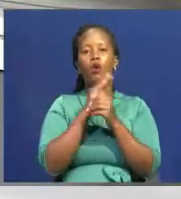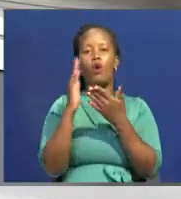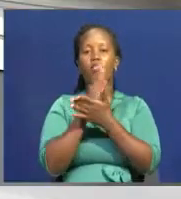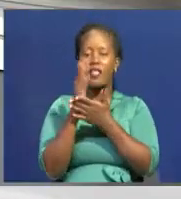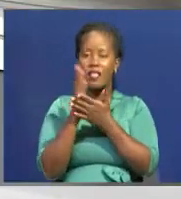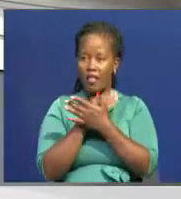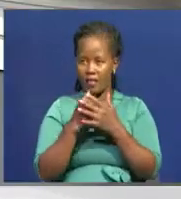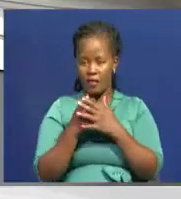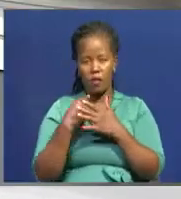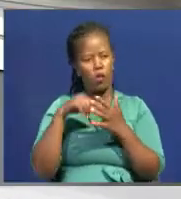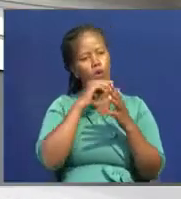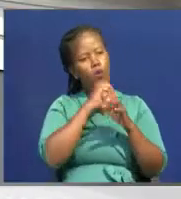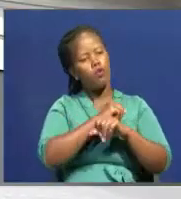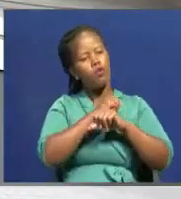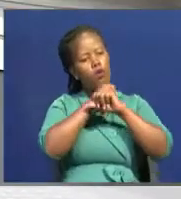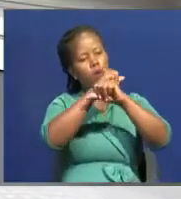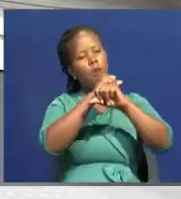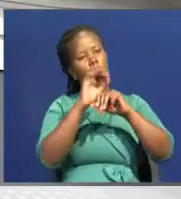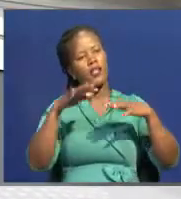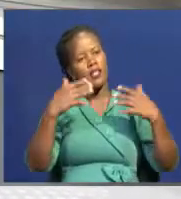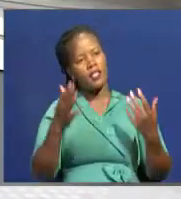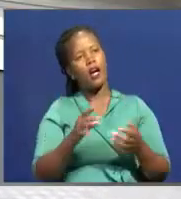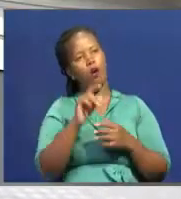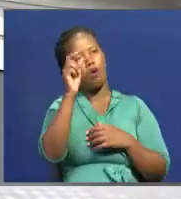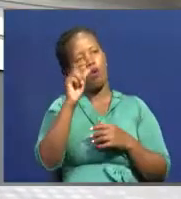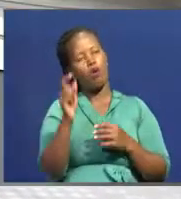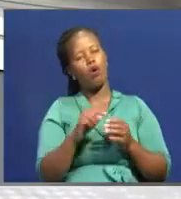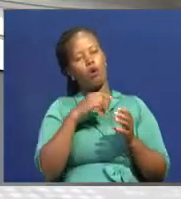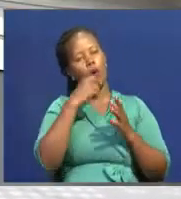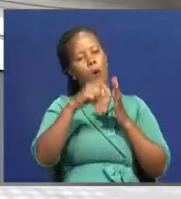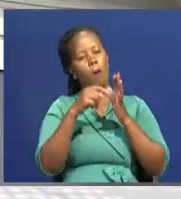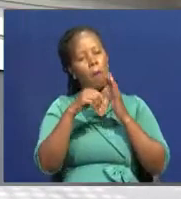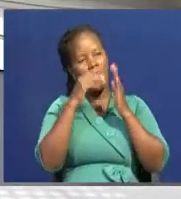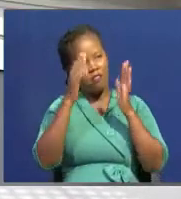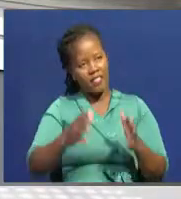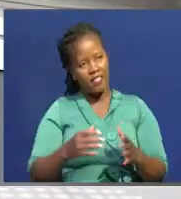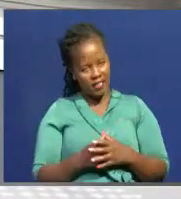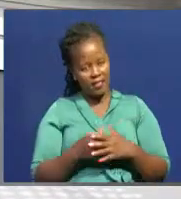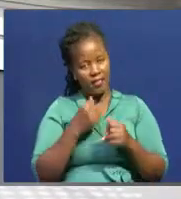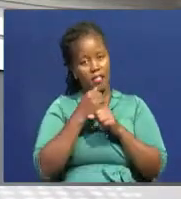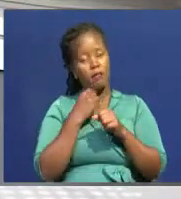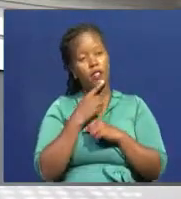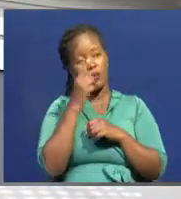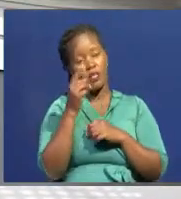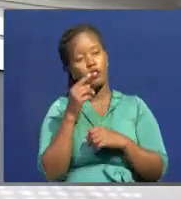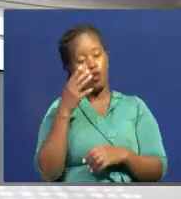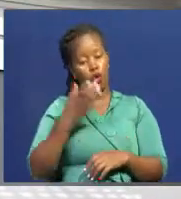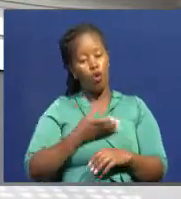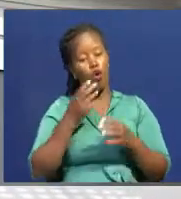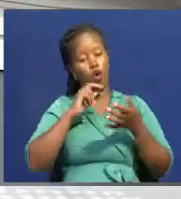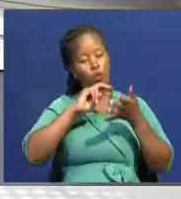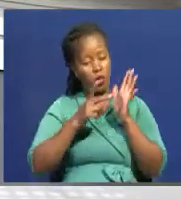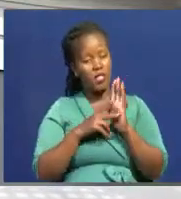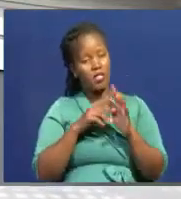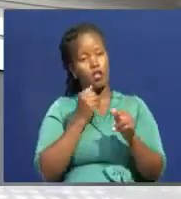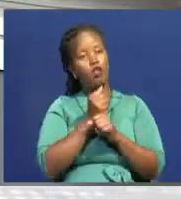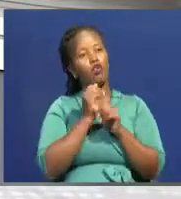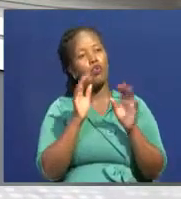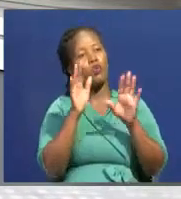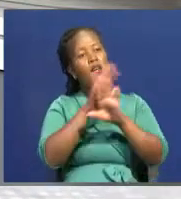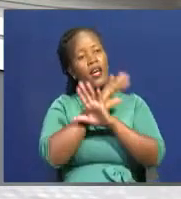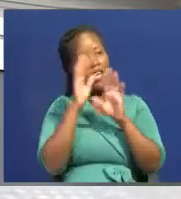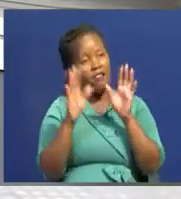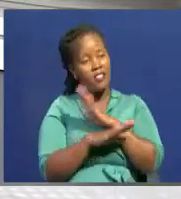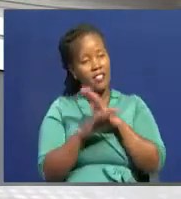we protect even the local manufacturers, so that we may ensure that this is our own project, we are doing everything in-house as